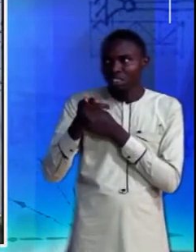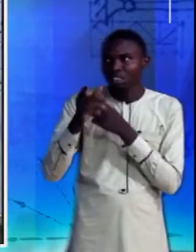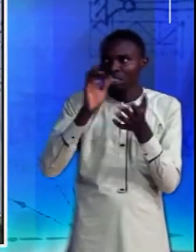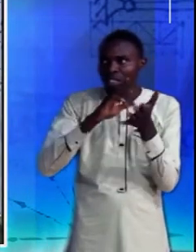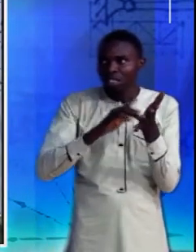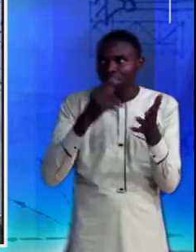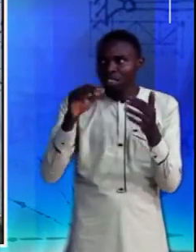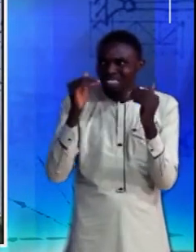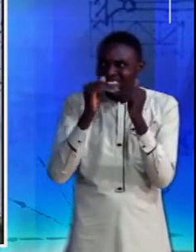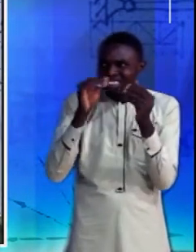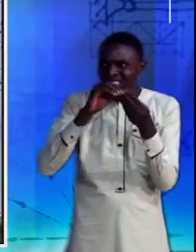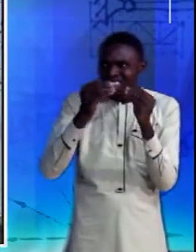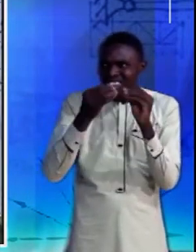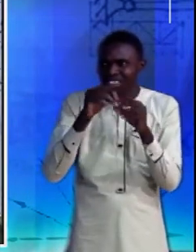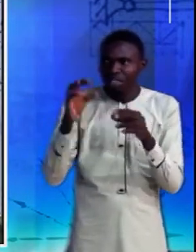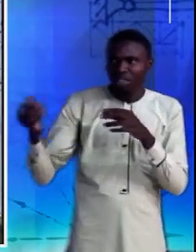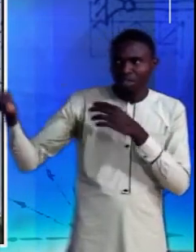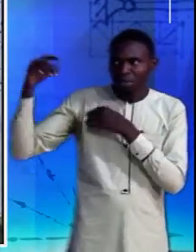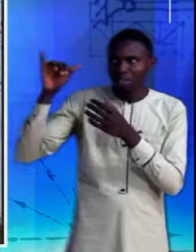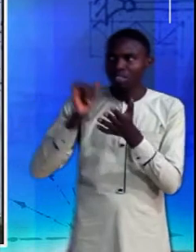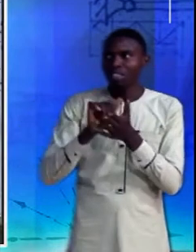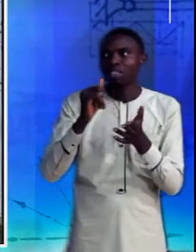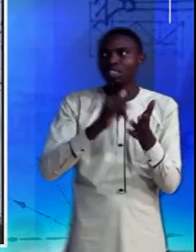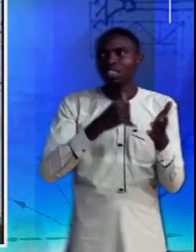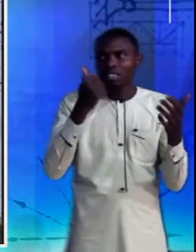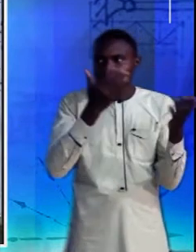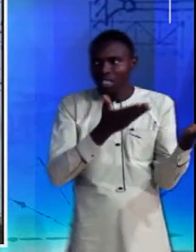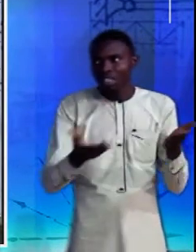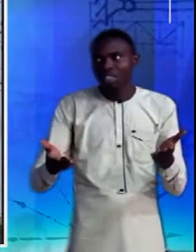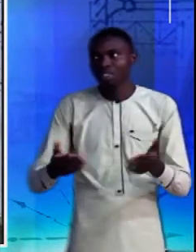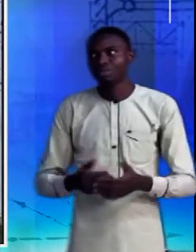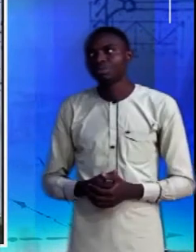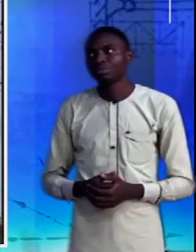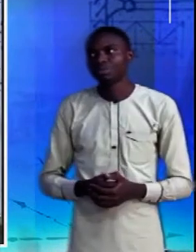have to submit that assignment via my phone number, either text message or WhatsApp of